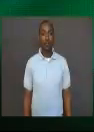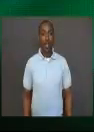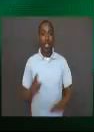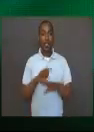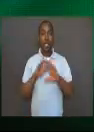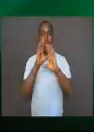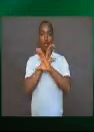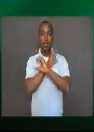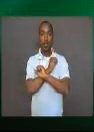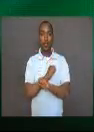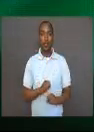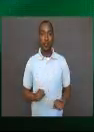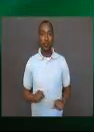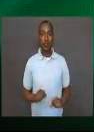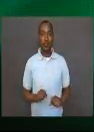Time's up!